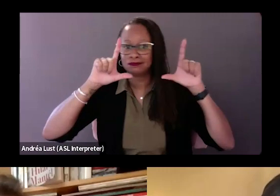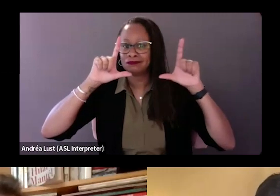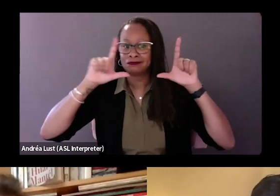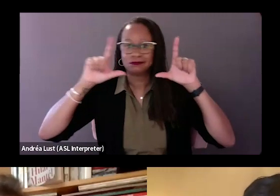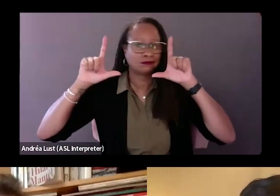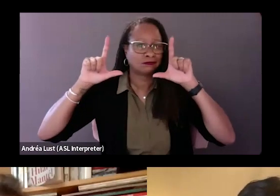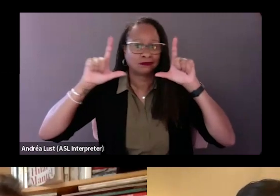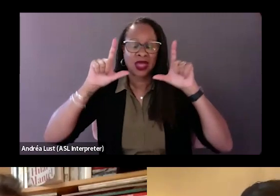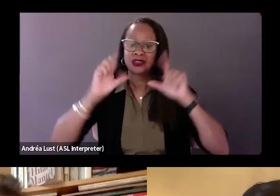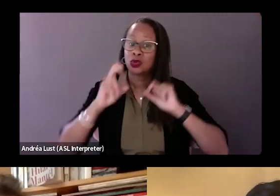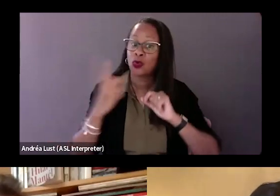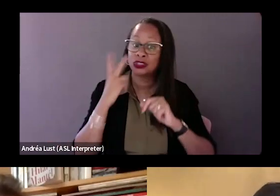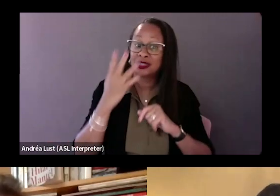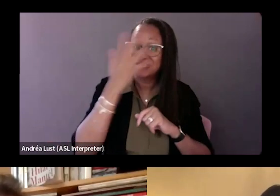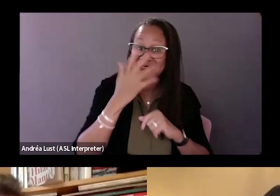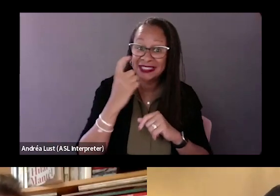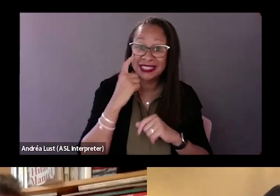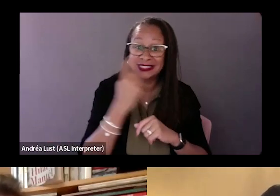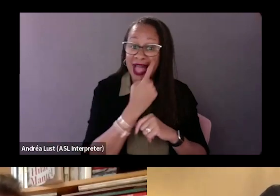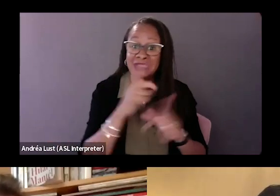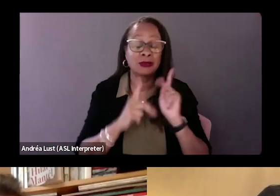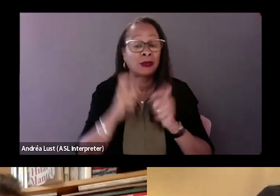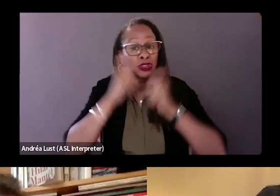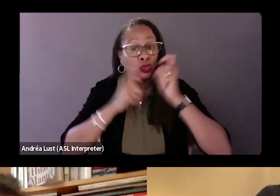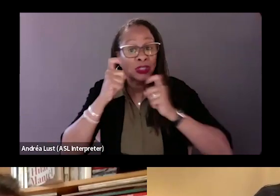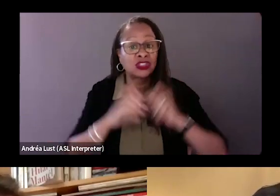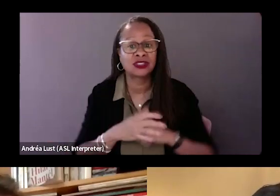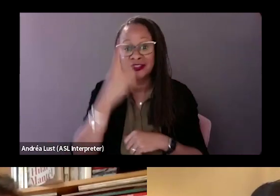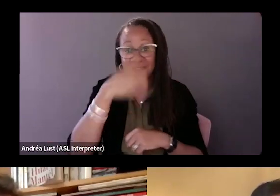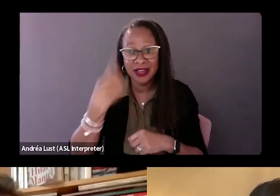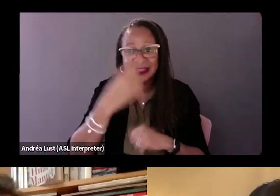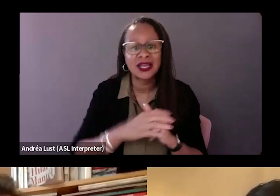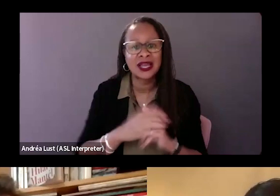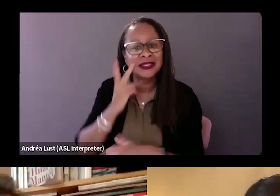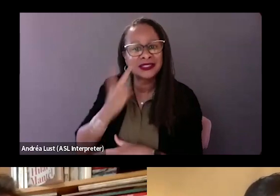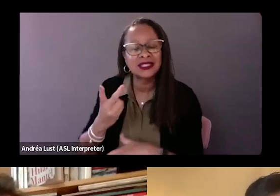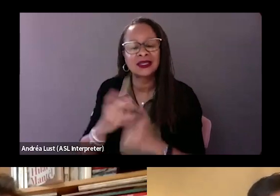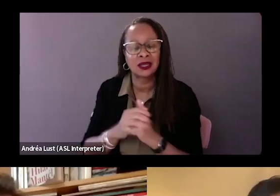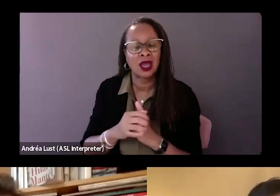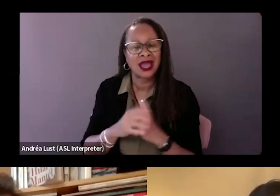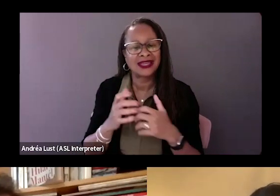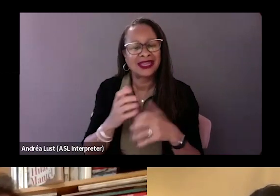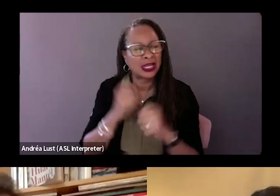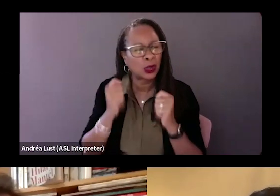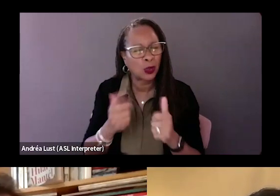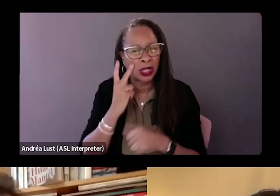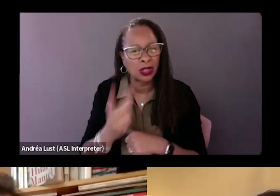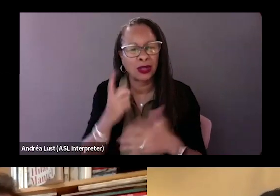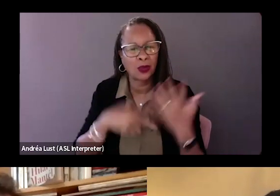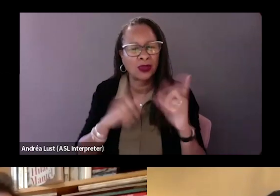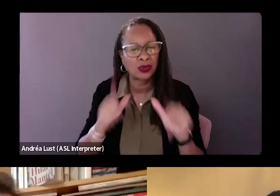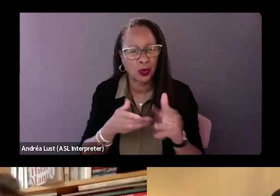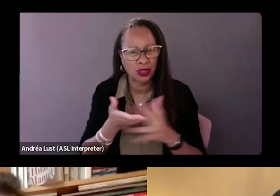always looking at people's faces, their expressions, and seeing or getting a glimpse of what is it that they're going